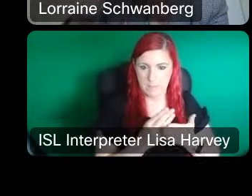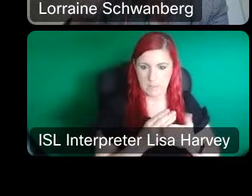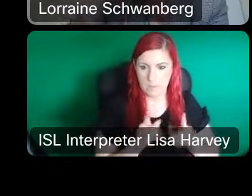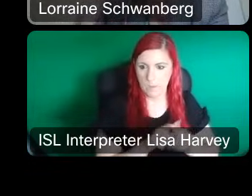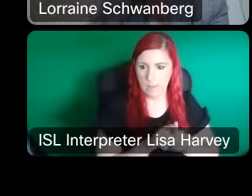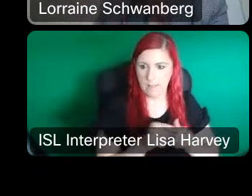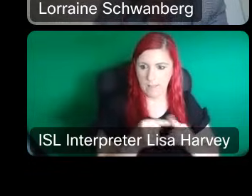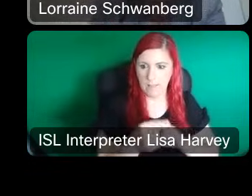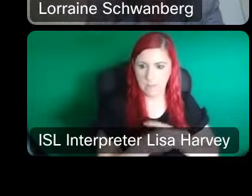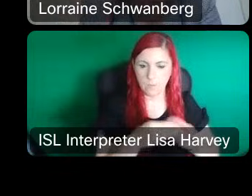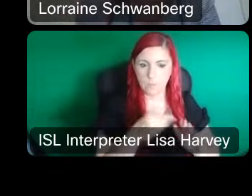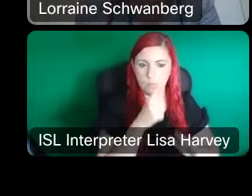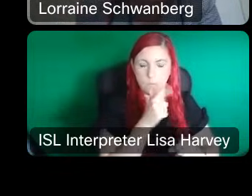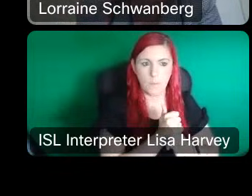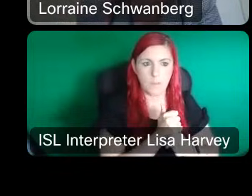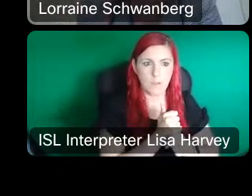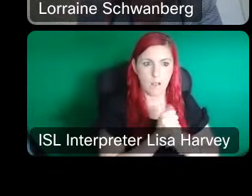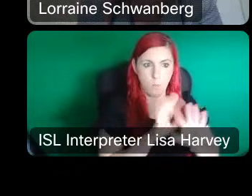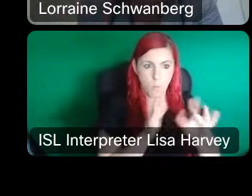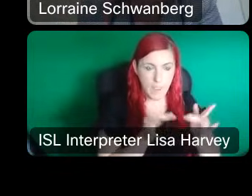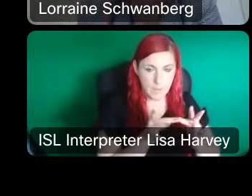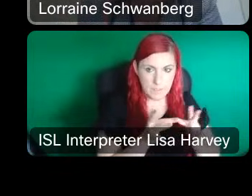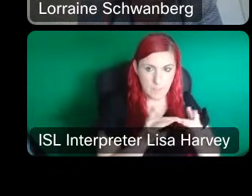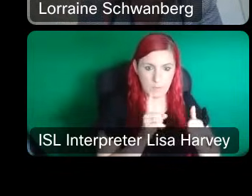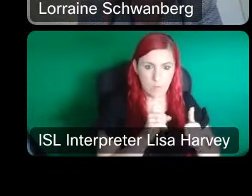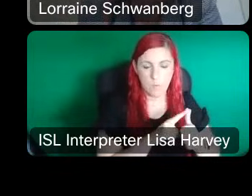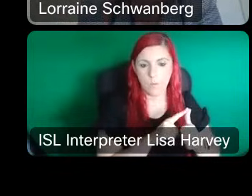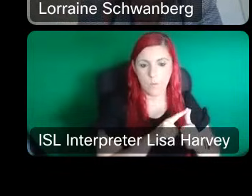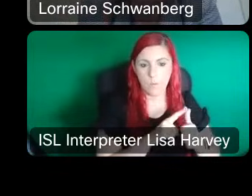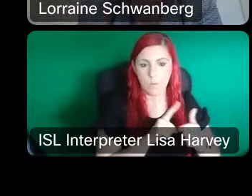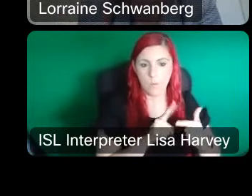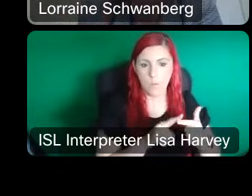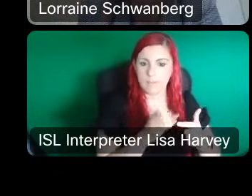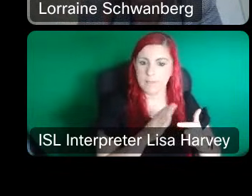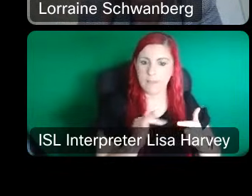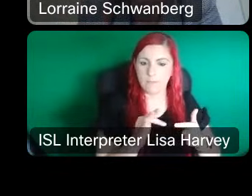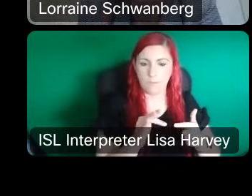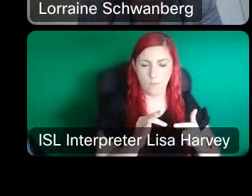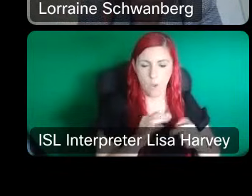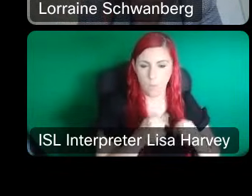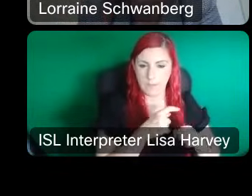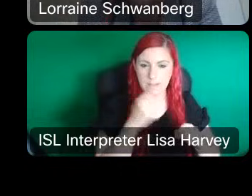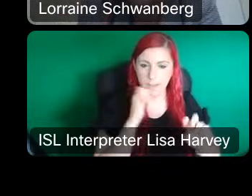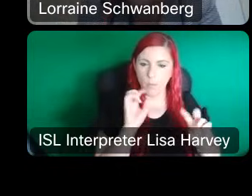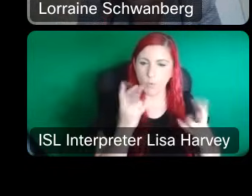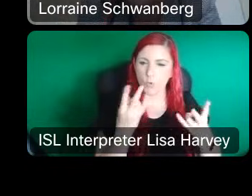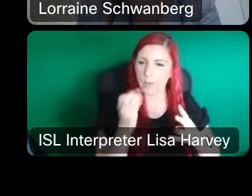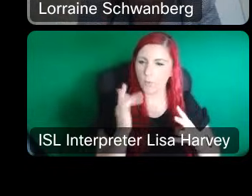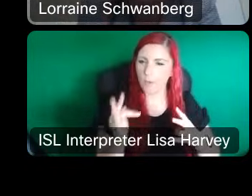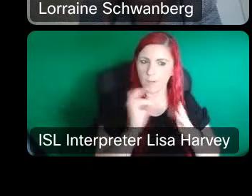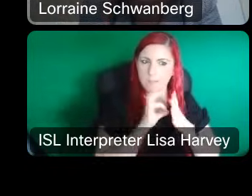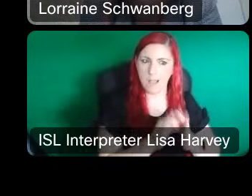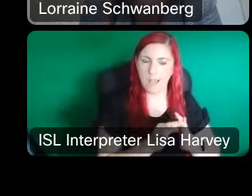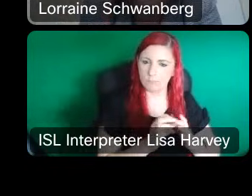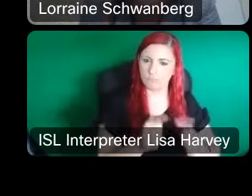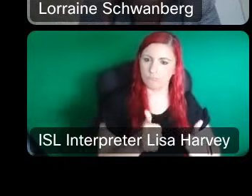the website as well. We have, our staff have always found the quick reference guide a very user-friendly tool,